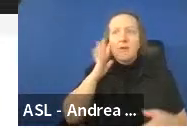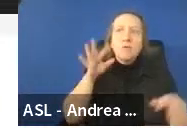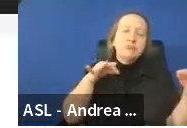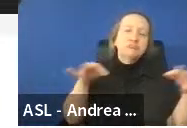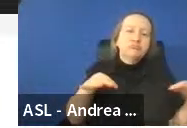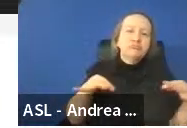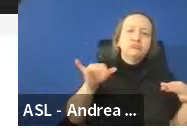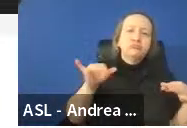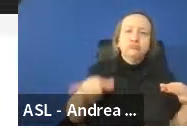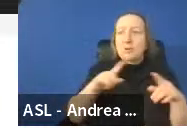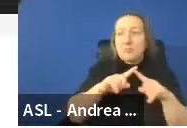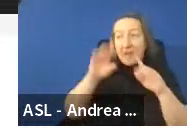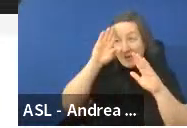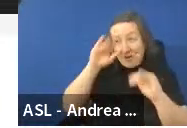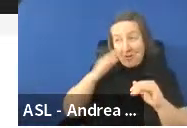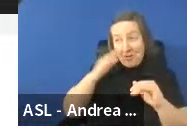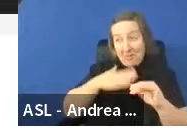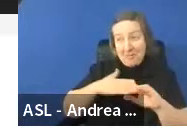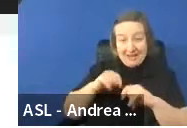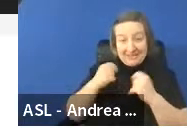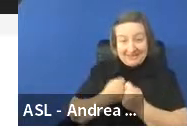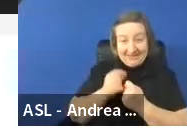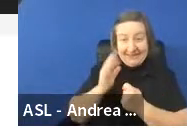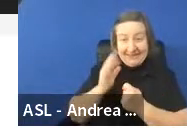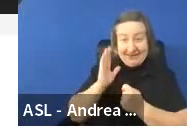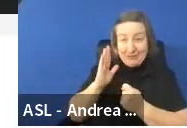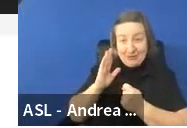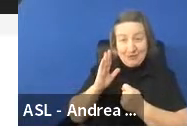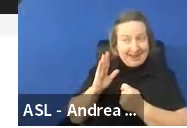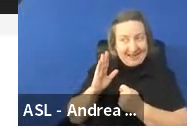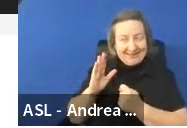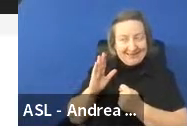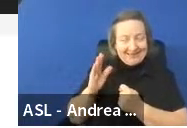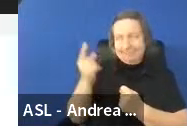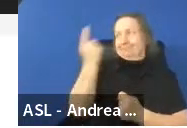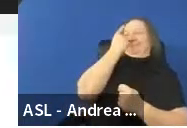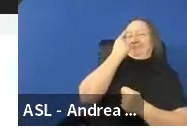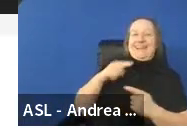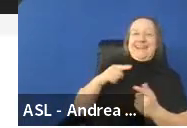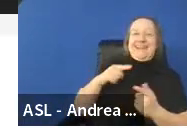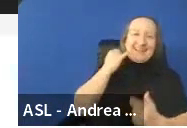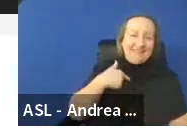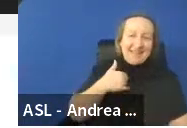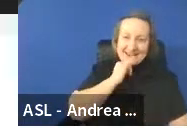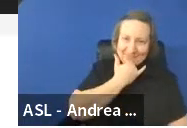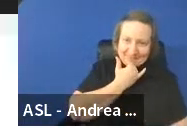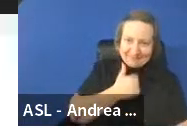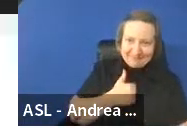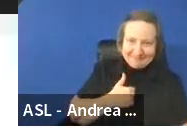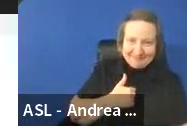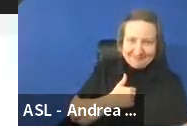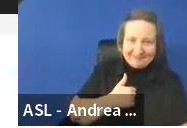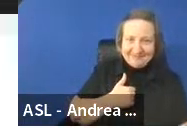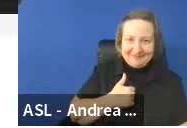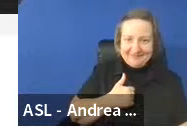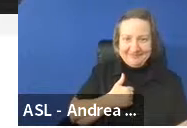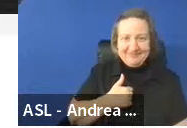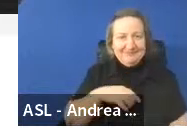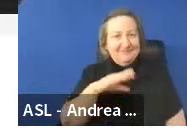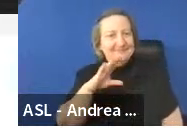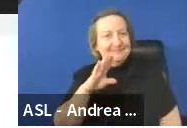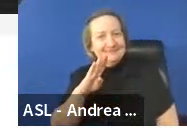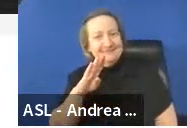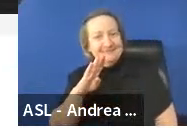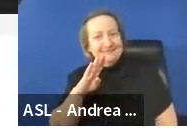but hopefully my team is on point to kick me under the table where I go wrong. Brad is on the call. He is available